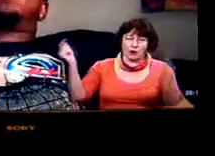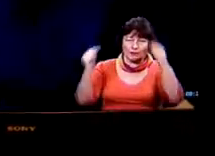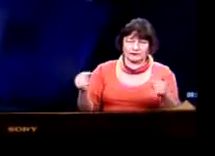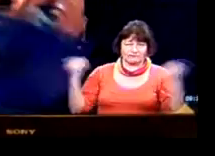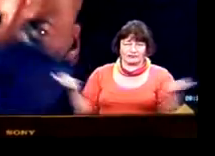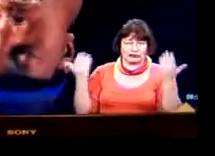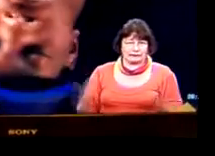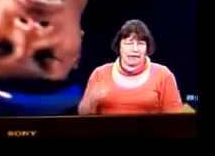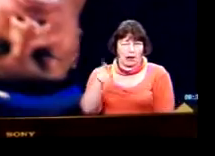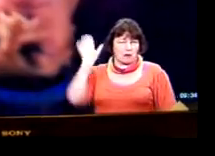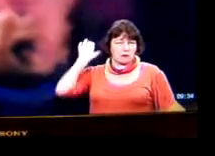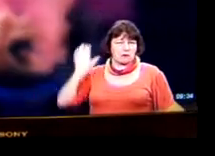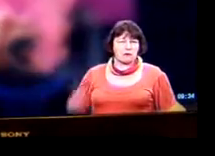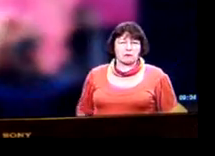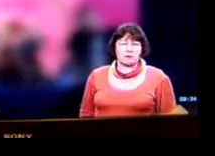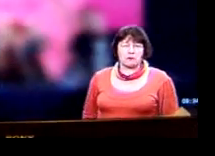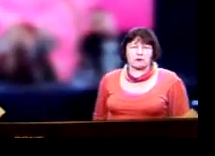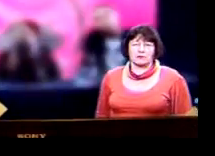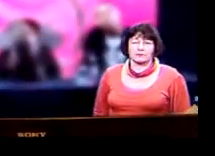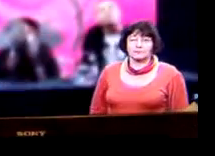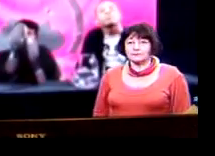competition is here.